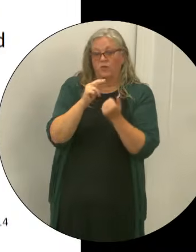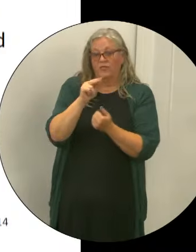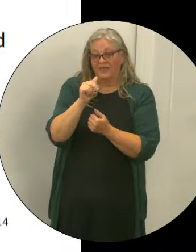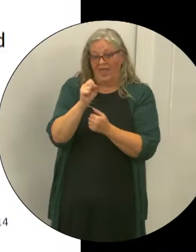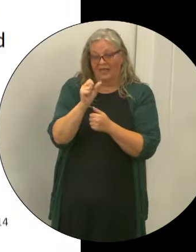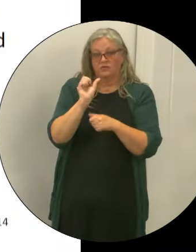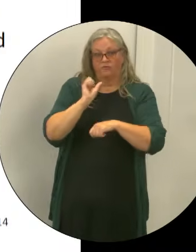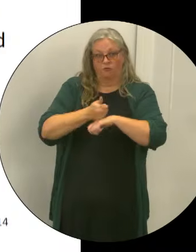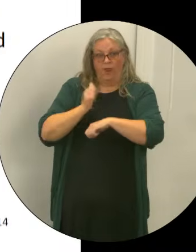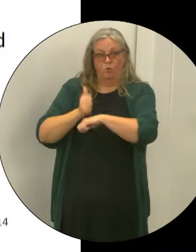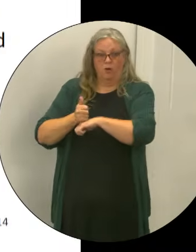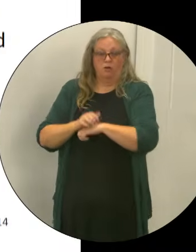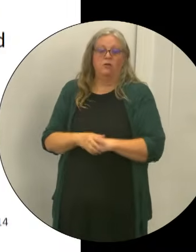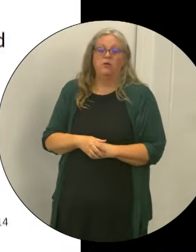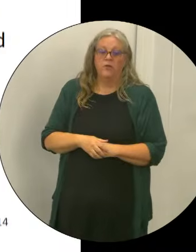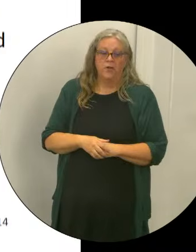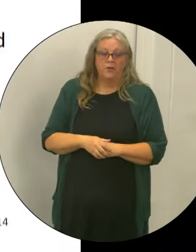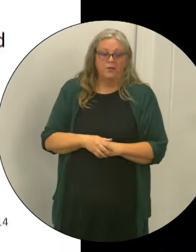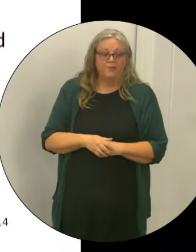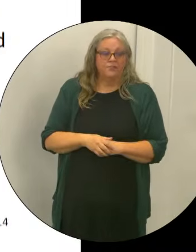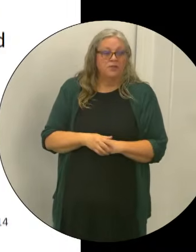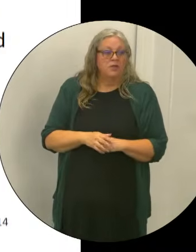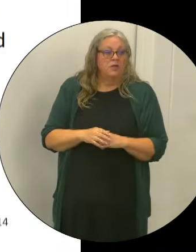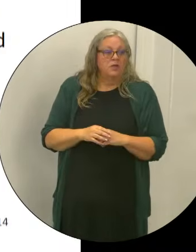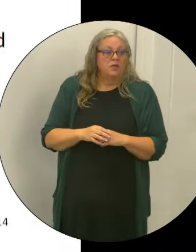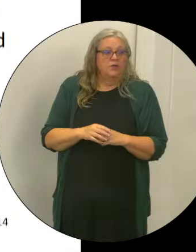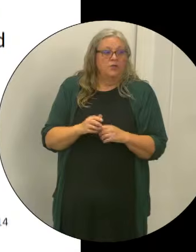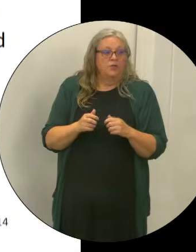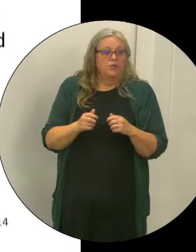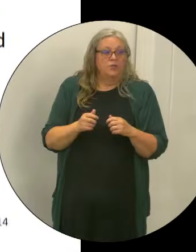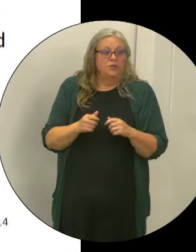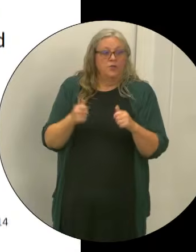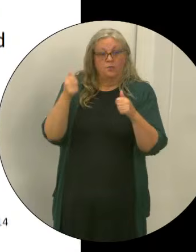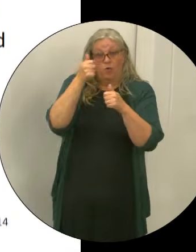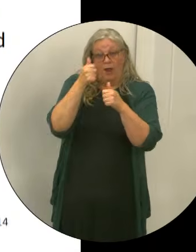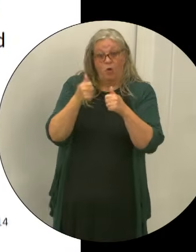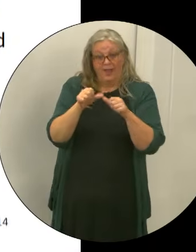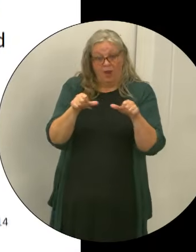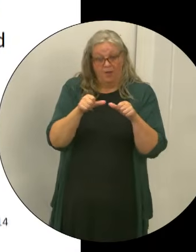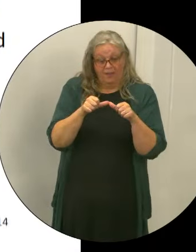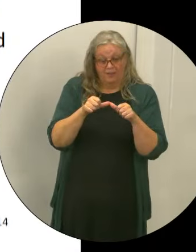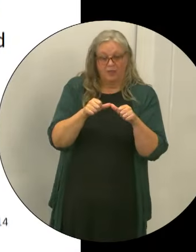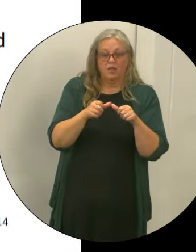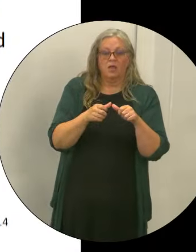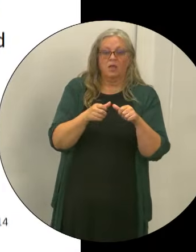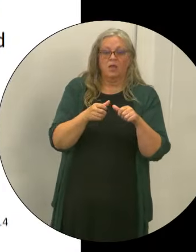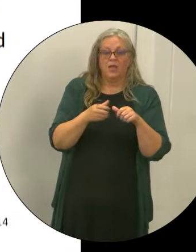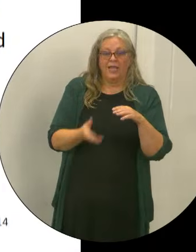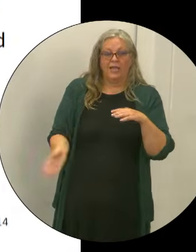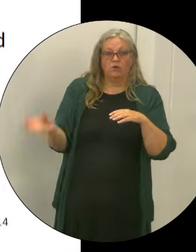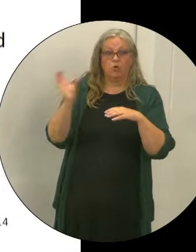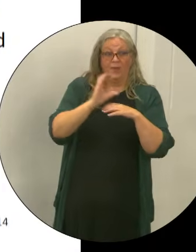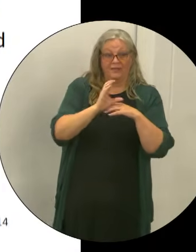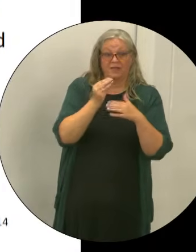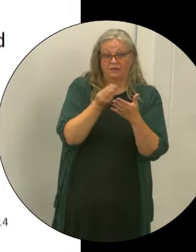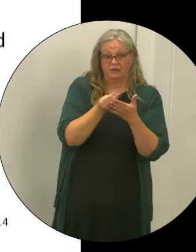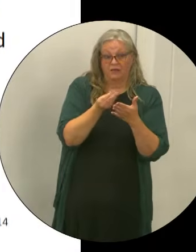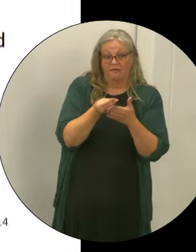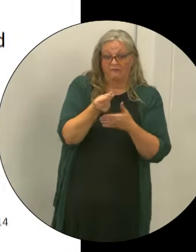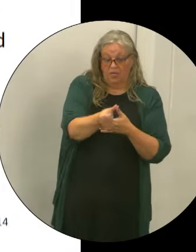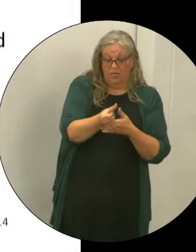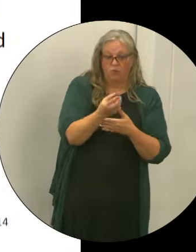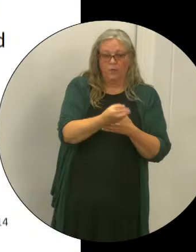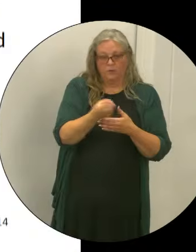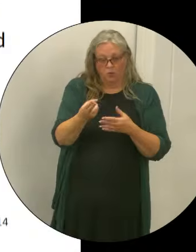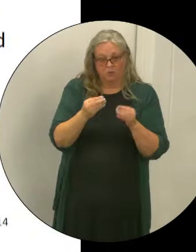The 4 key priority areas within the NAS platform are increasing and better aligning education funding so resources